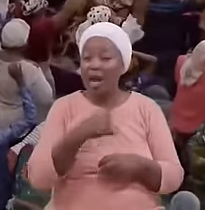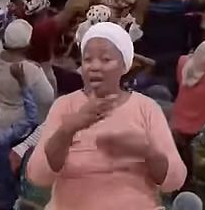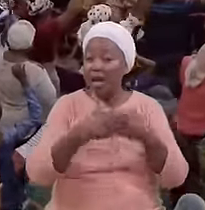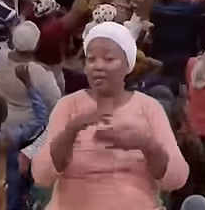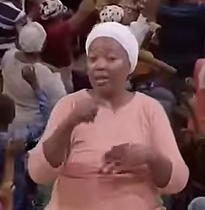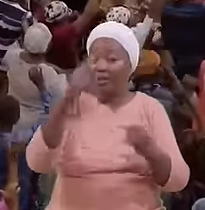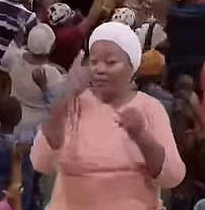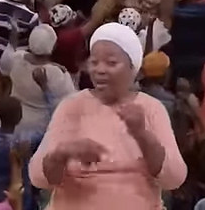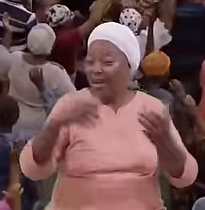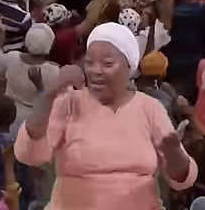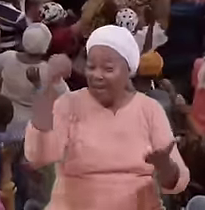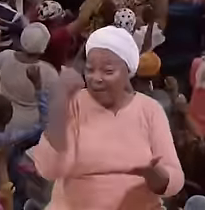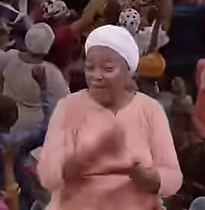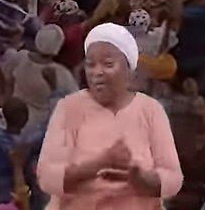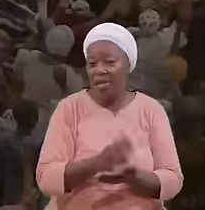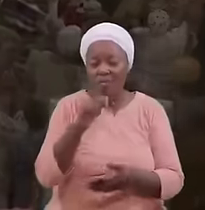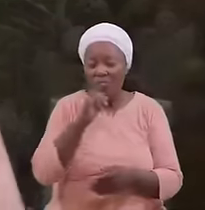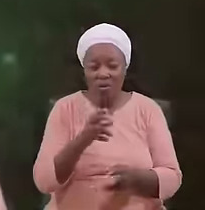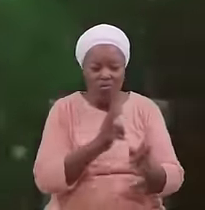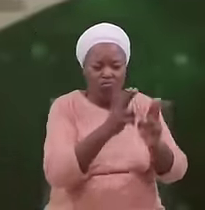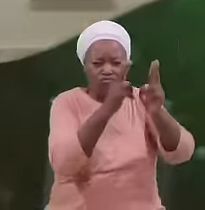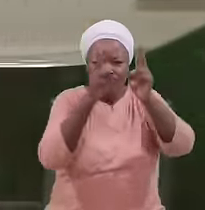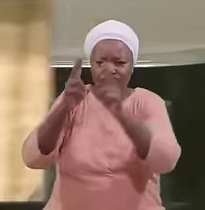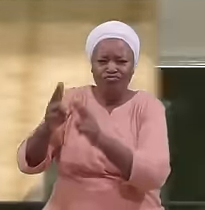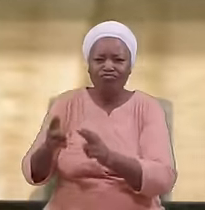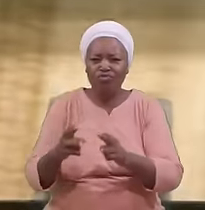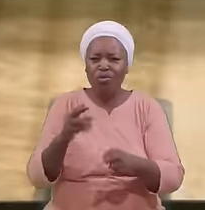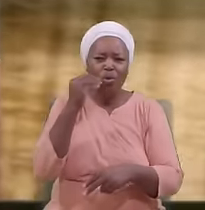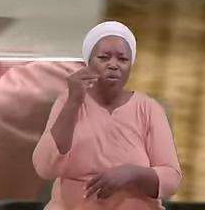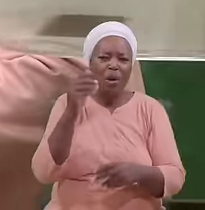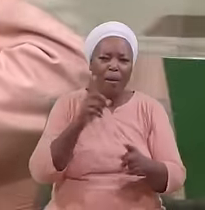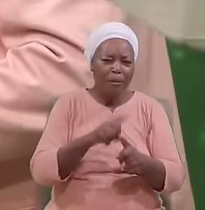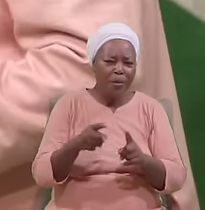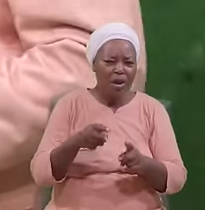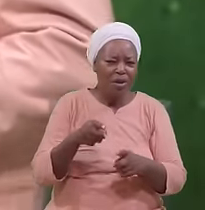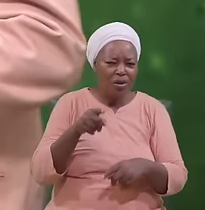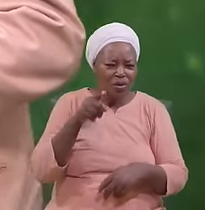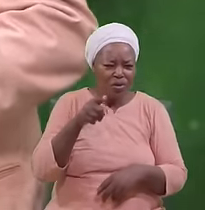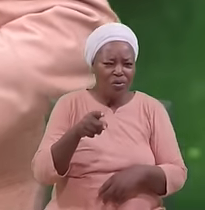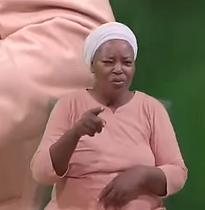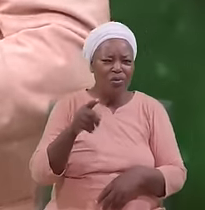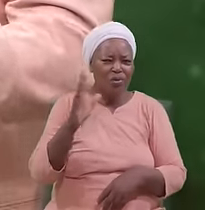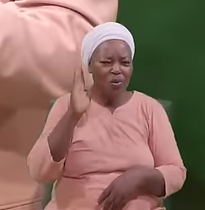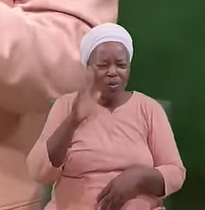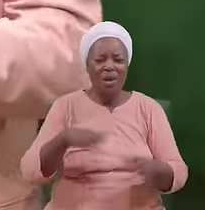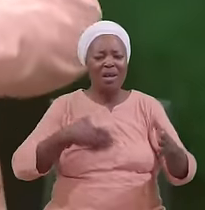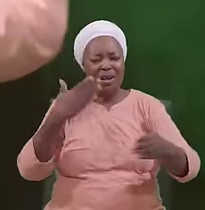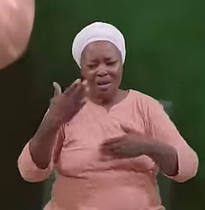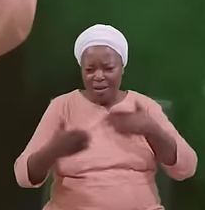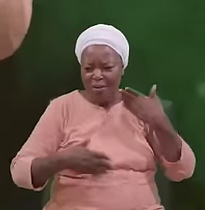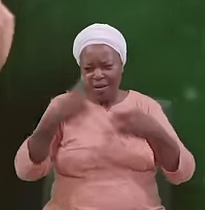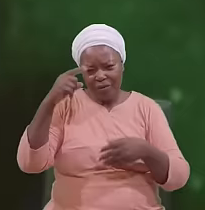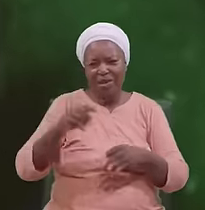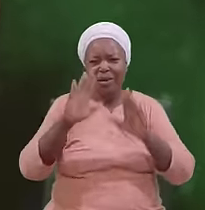final amen, you'll not rush out. You will rejoice for the